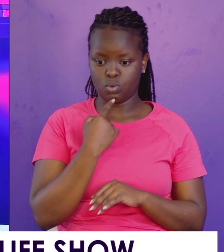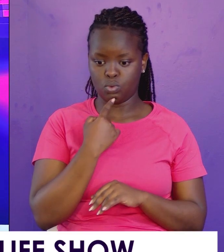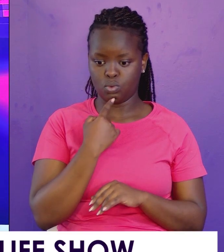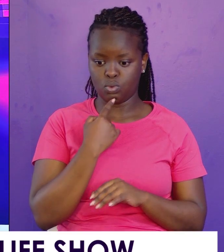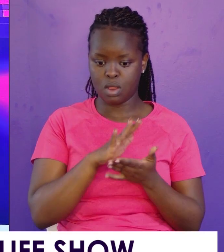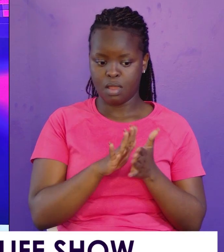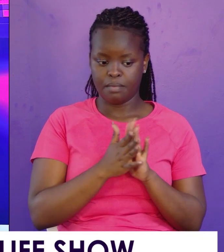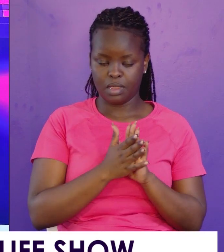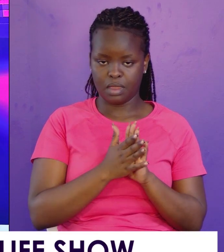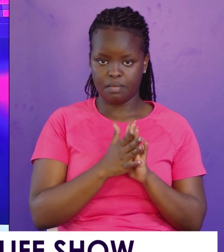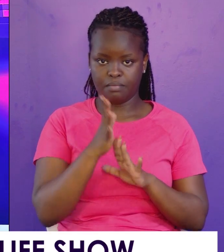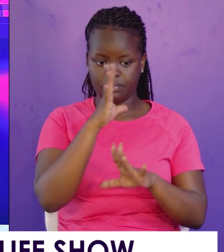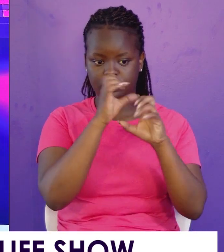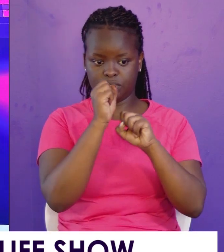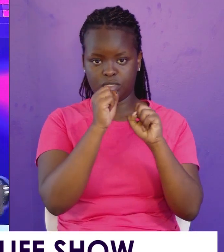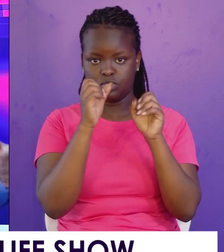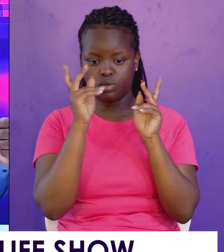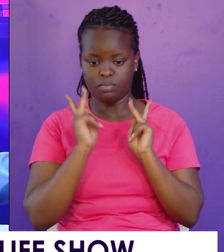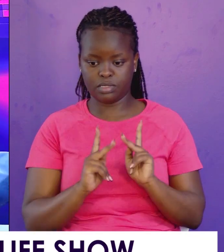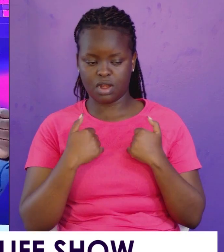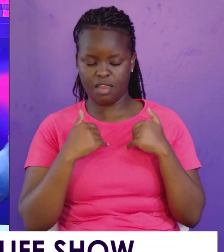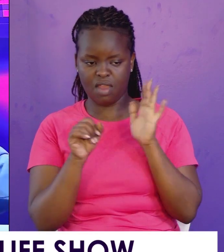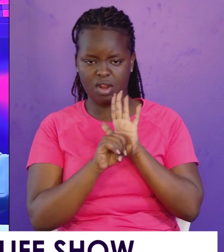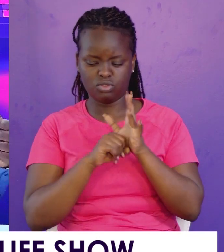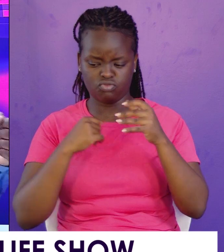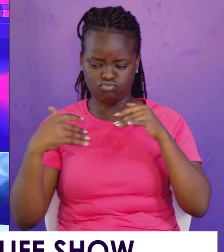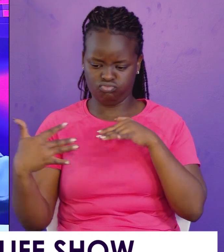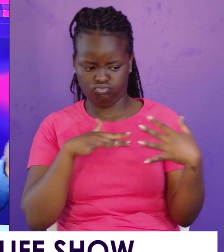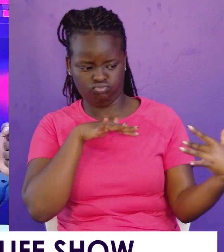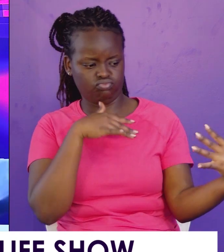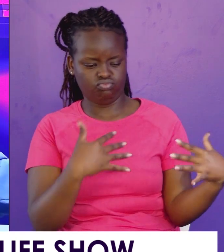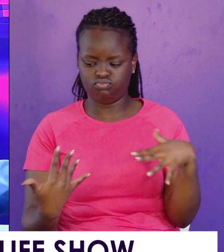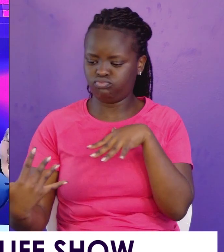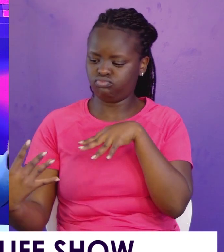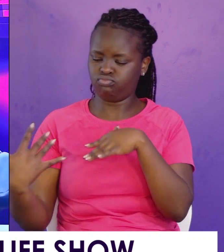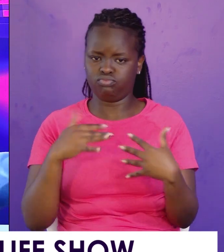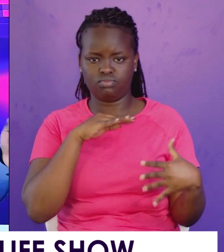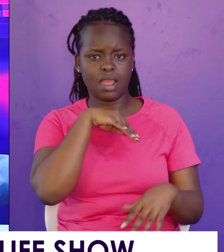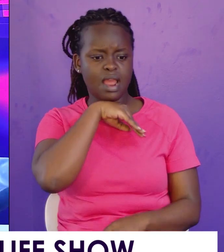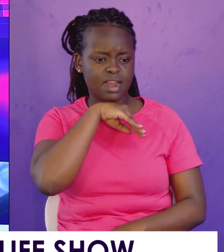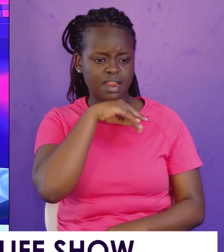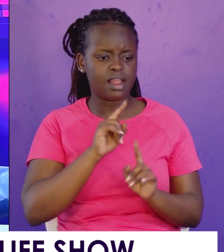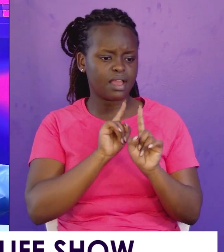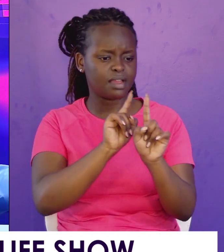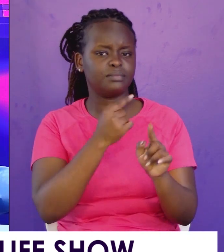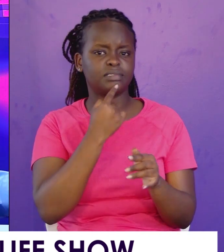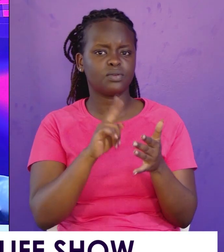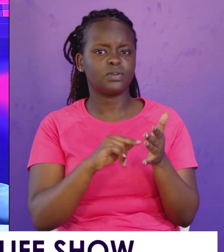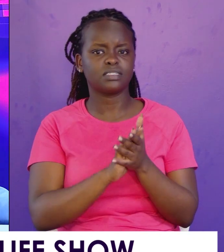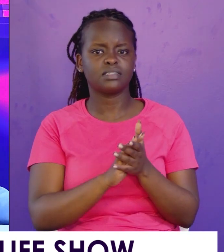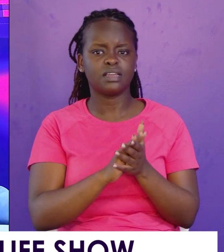become the presidential candidate. And they had a lot of fights between them. And Raila comes and says, Kibaki